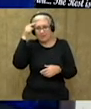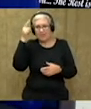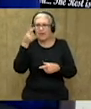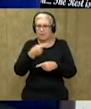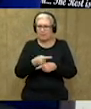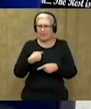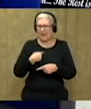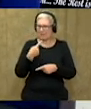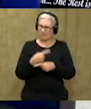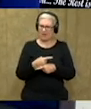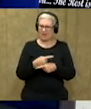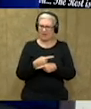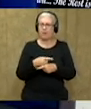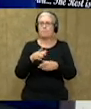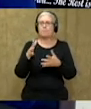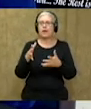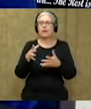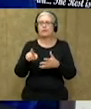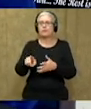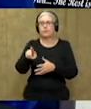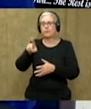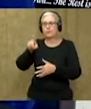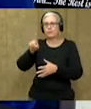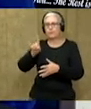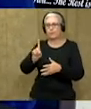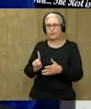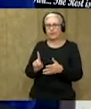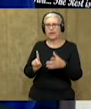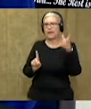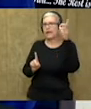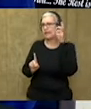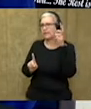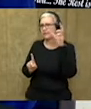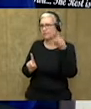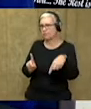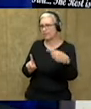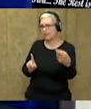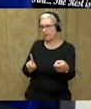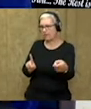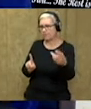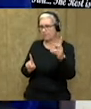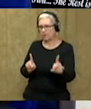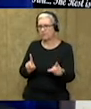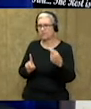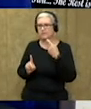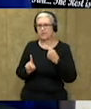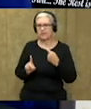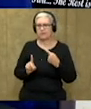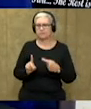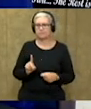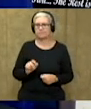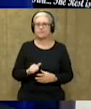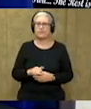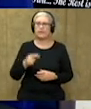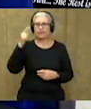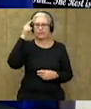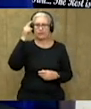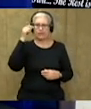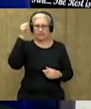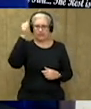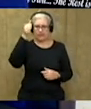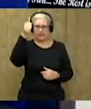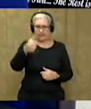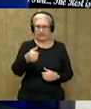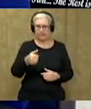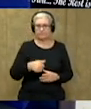stop, step back, and listen to what someone else has to say. And then think ahead. That's kind of like a goal planning thing.